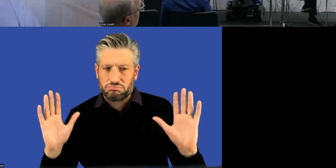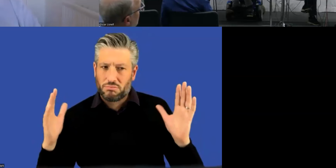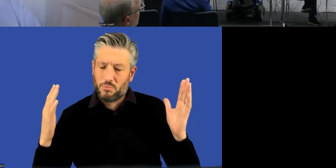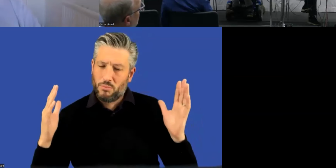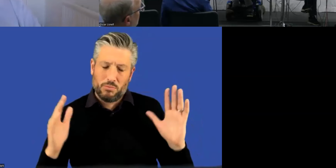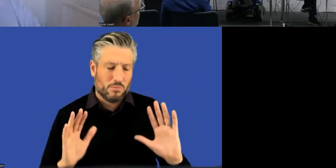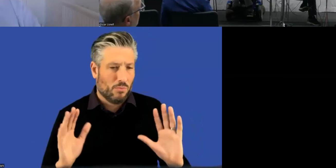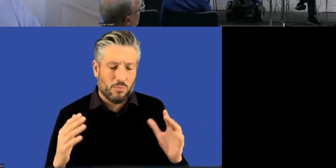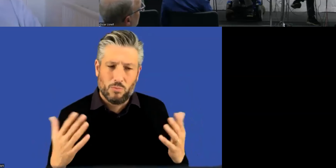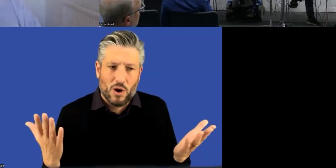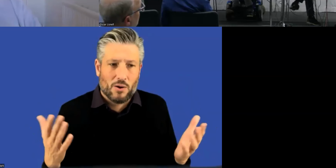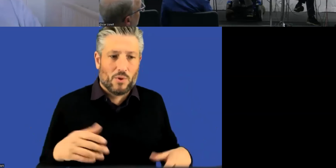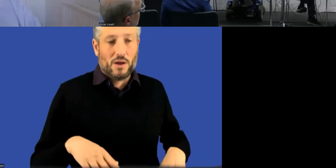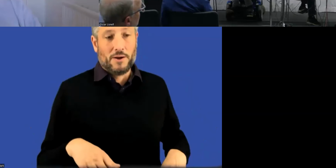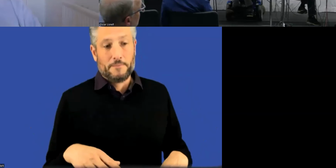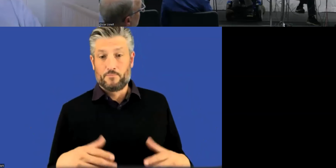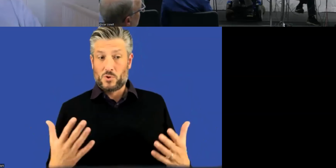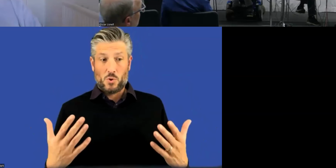learn a new instrument,